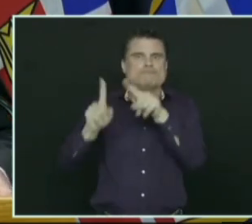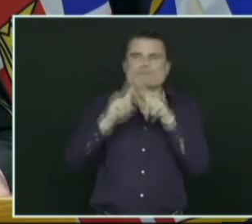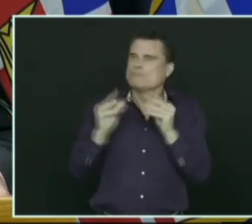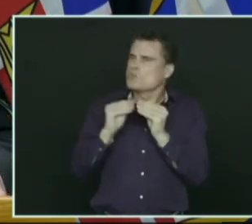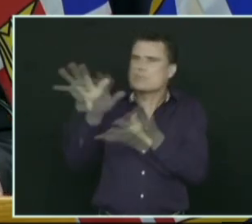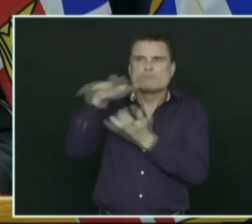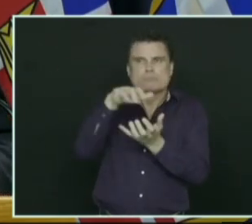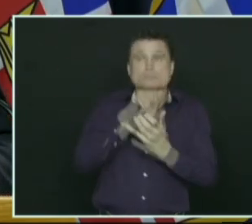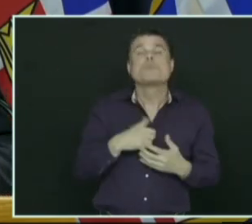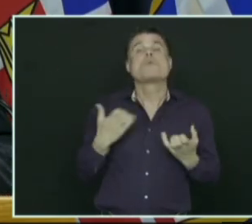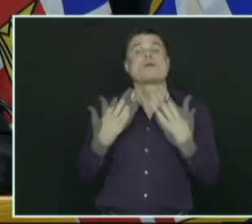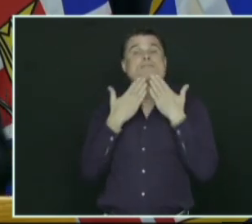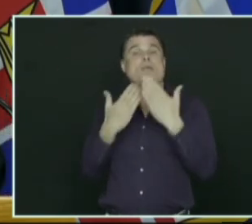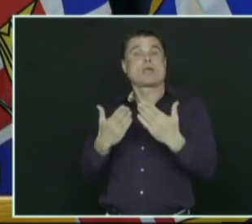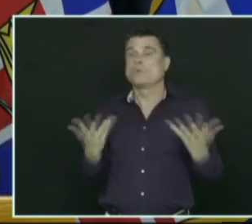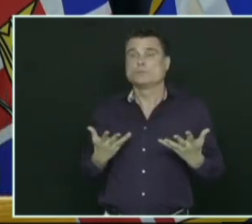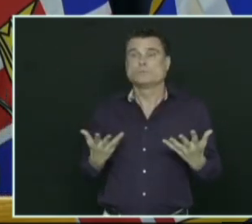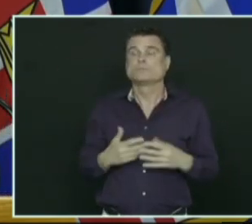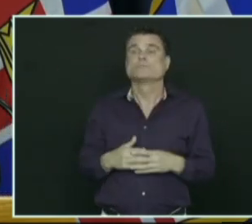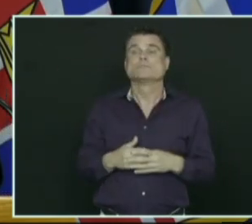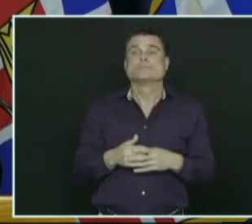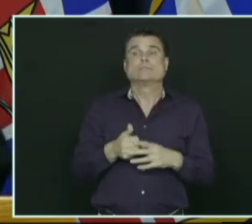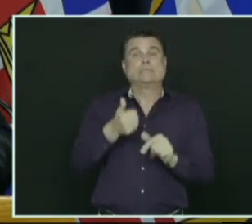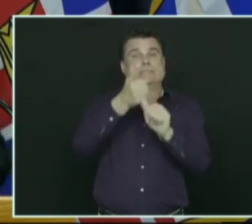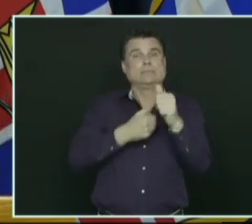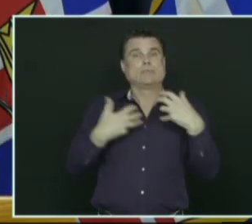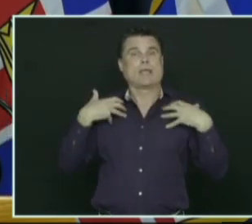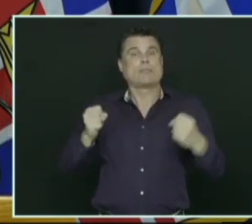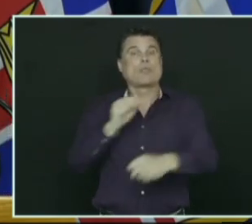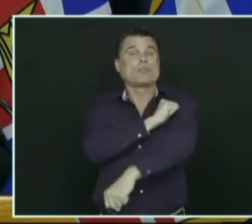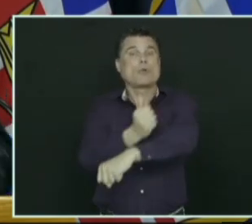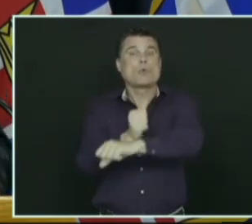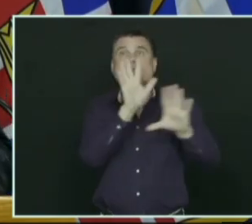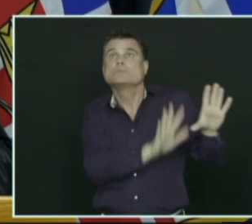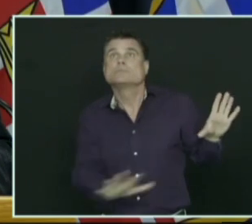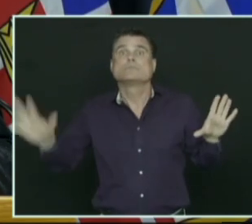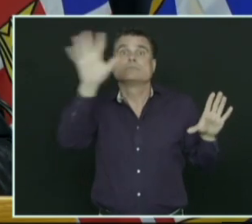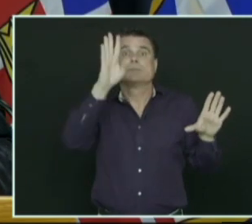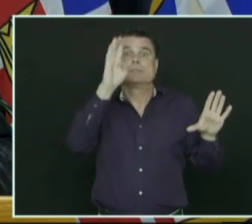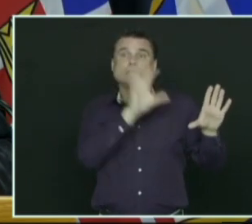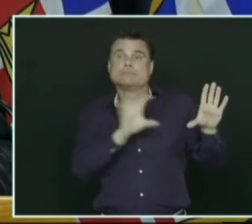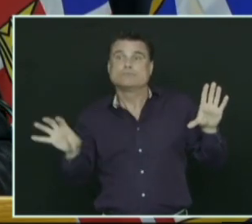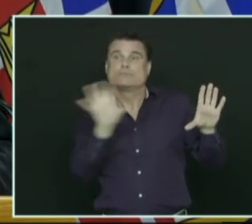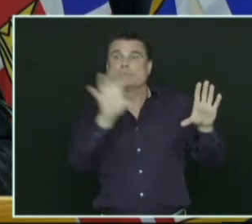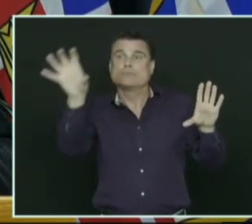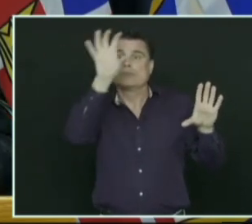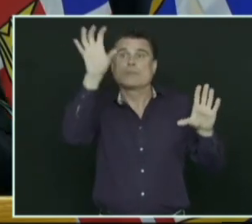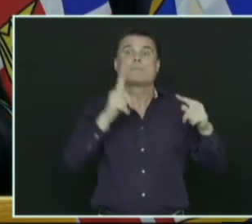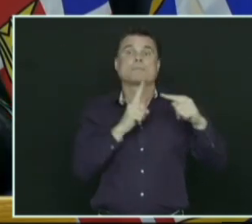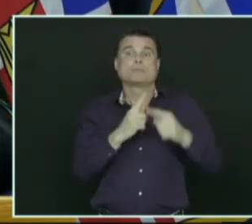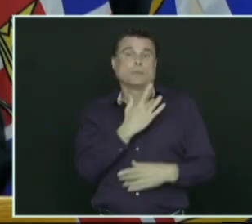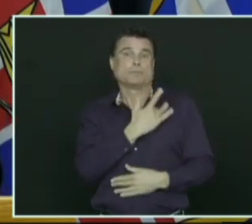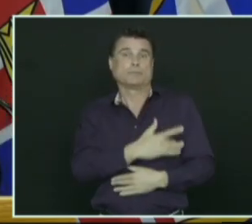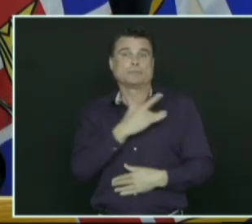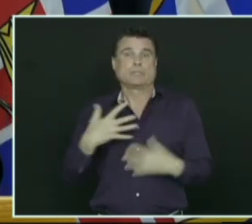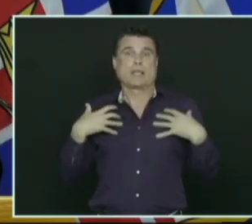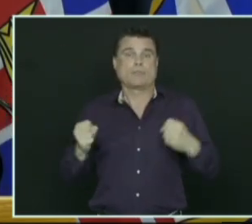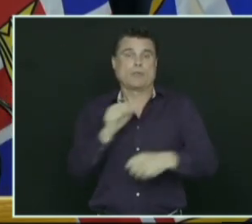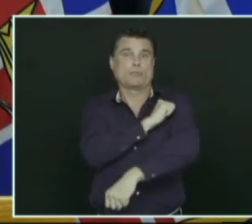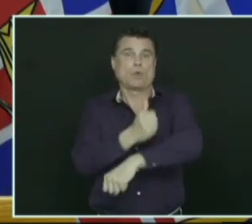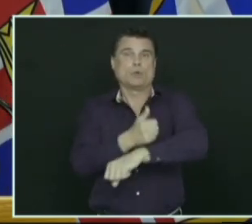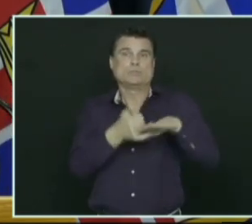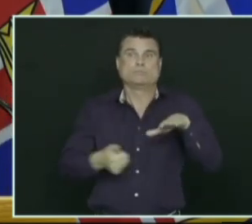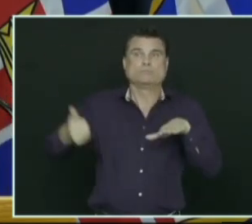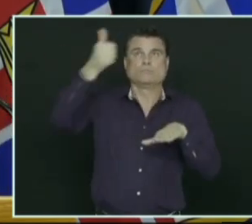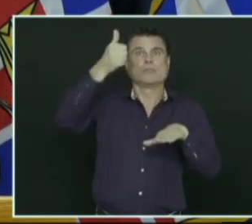Toronto and through Montreal, that those measures will be taken up across the country soon. I want to acknowledge the work of